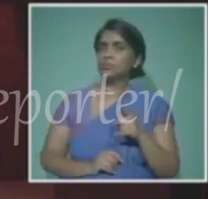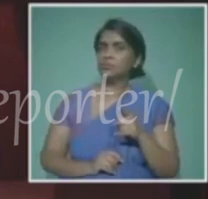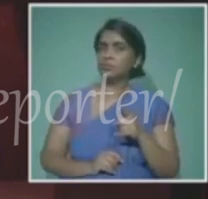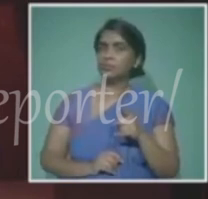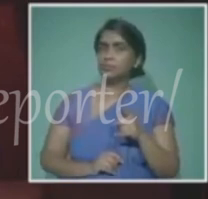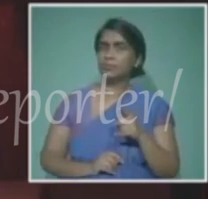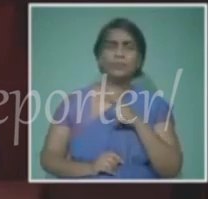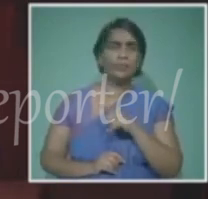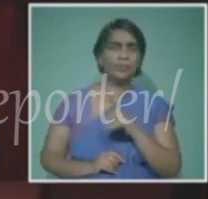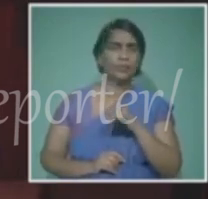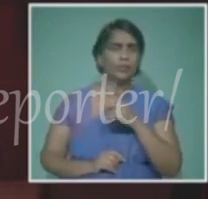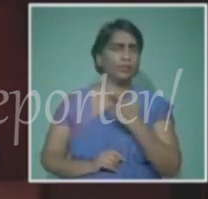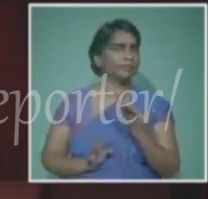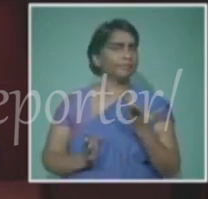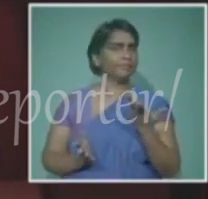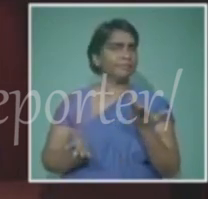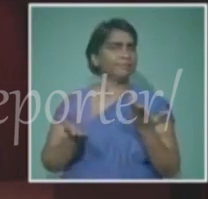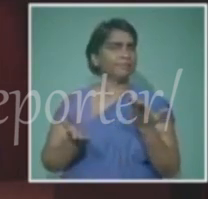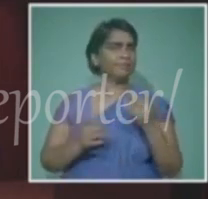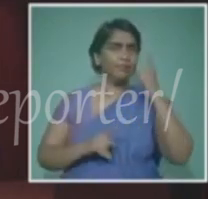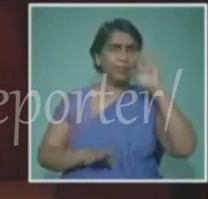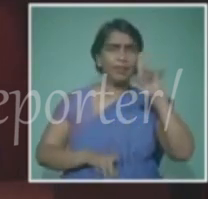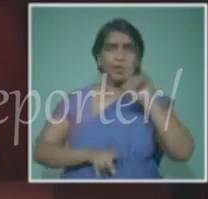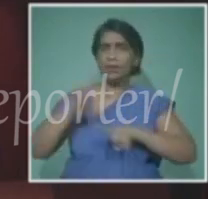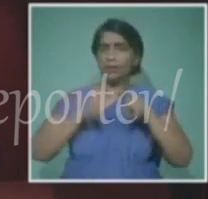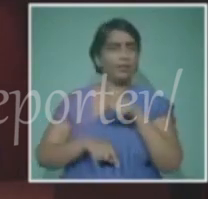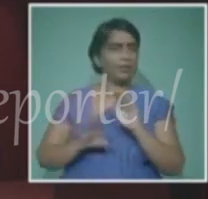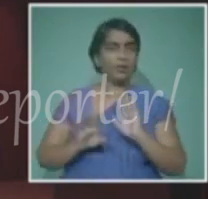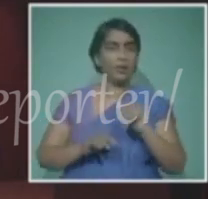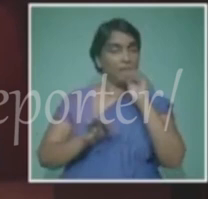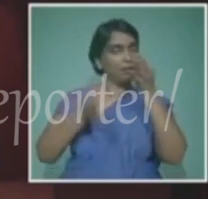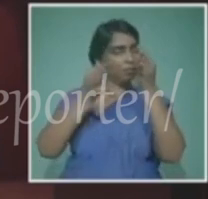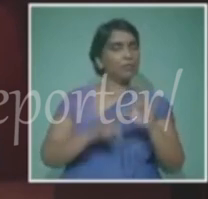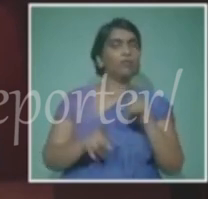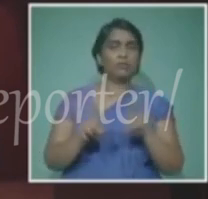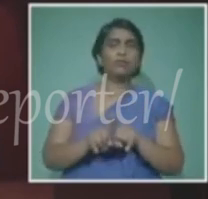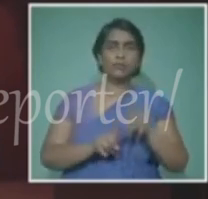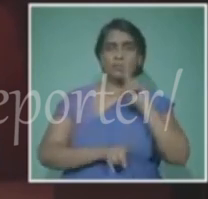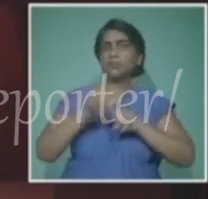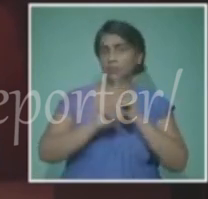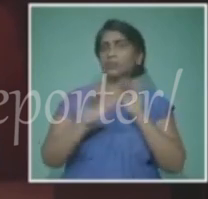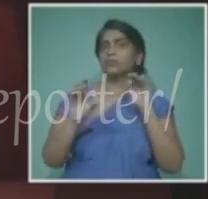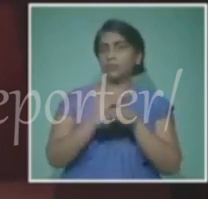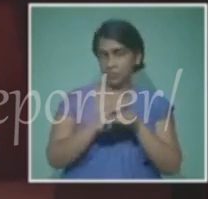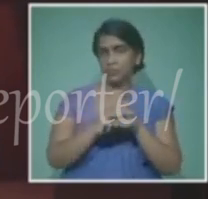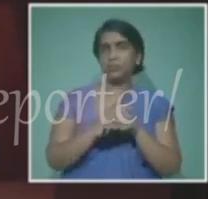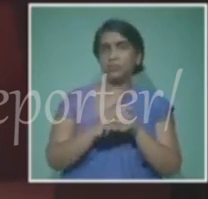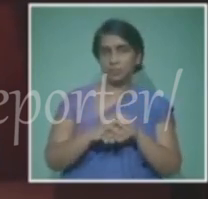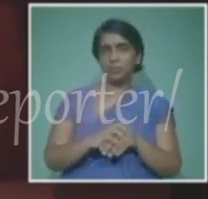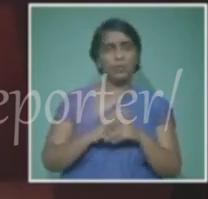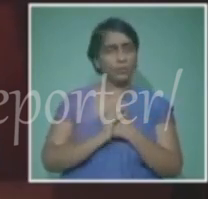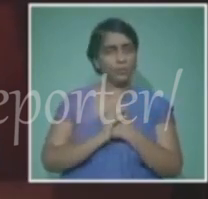then we will go ahead with it so that it is regularized and it's formal. Then all can discuss. Honorable Prime Minister, the second point